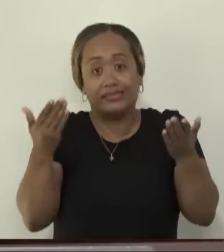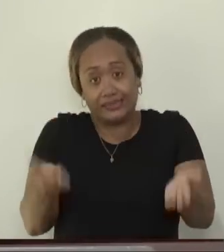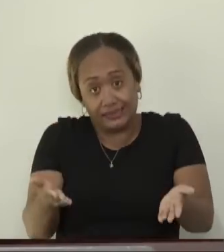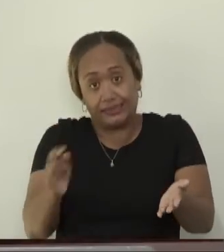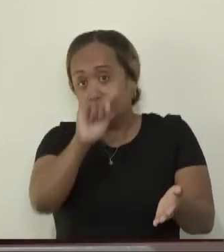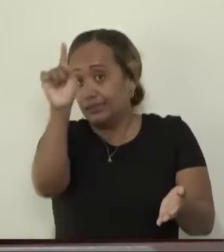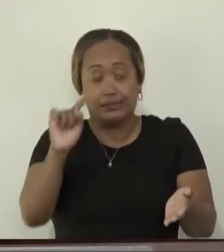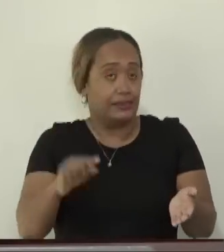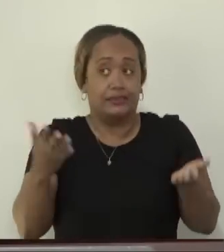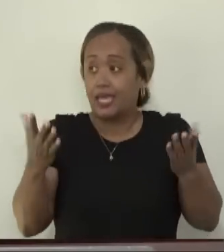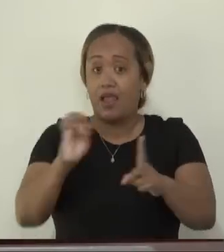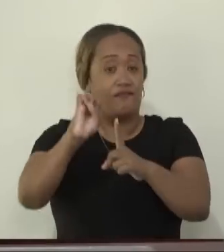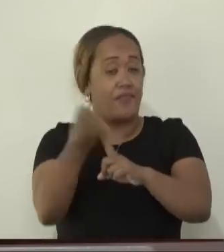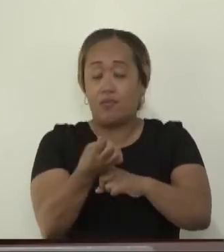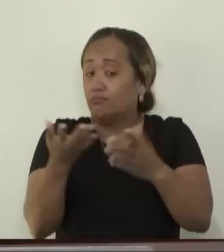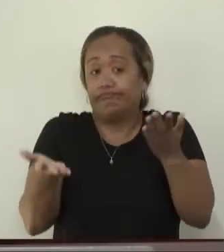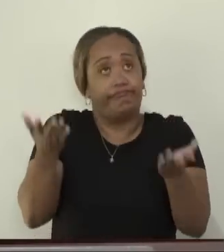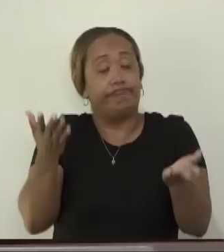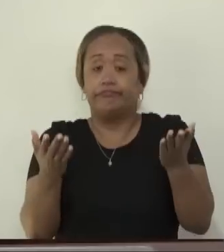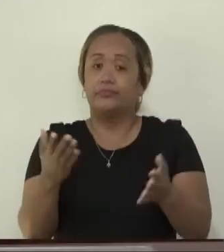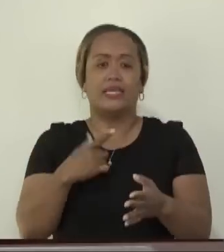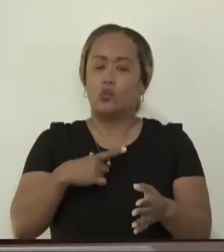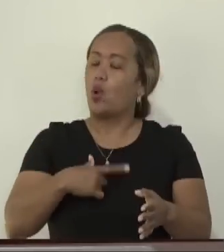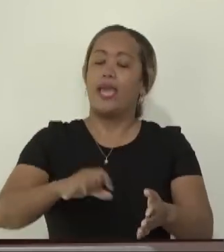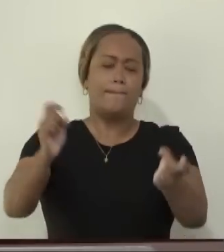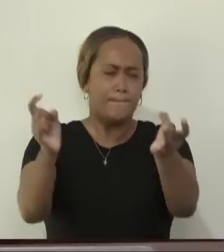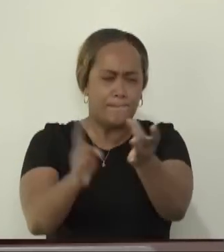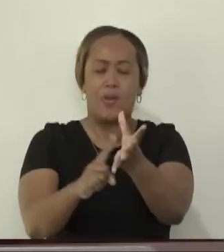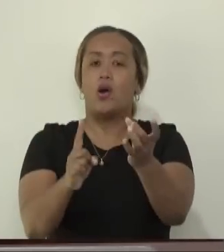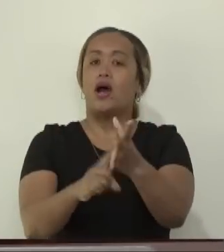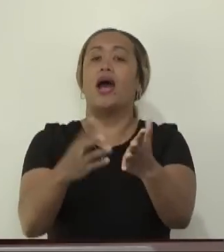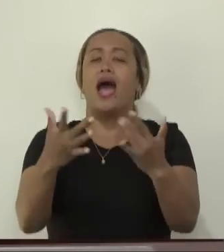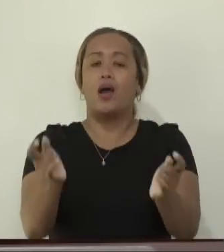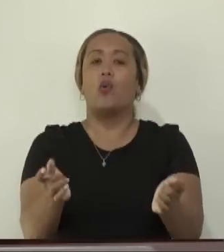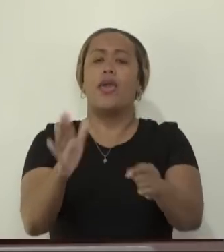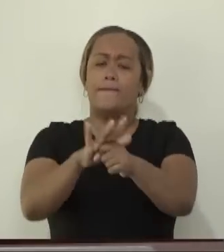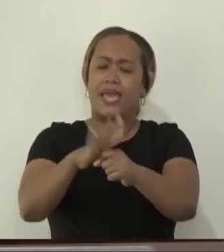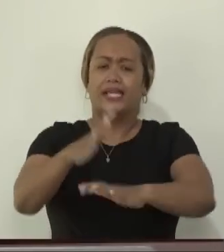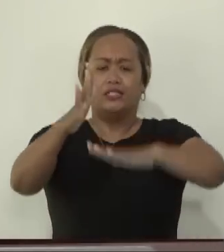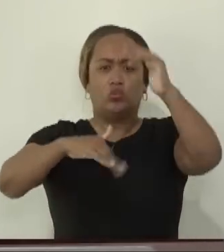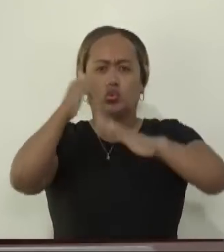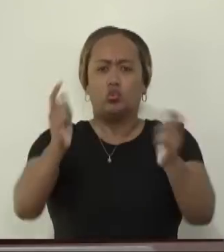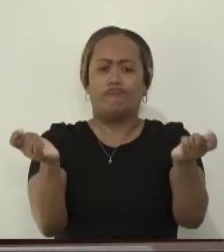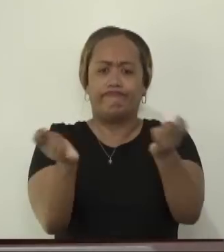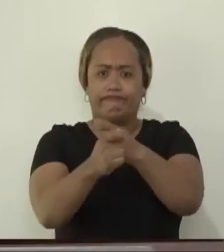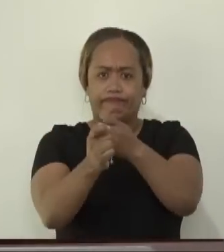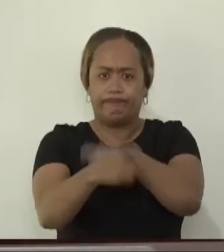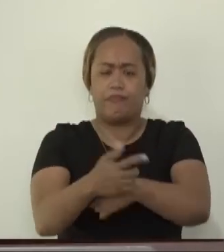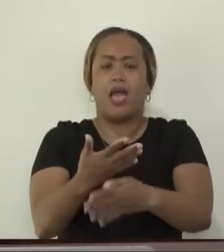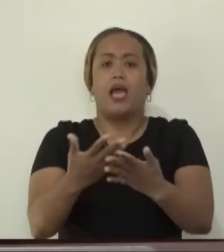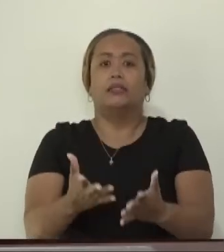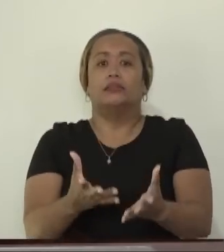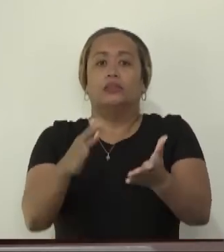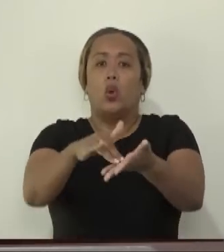unpredictable global environment. It is imperative that we make necessary structural adjustments to